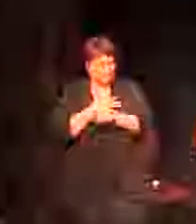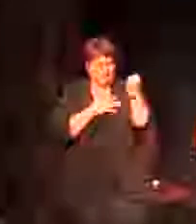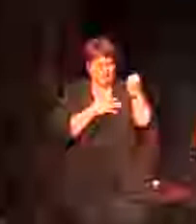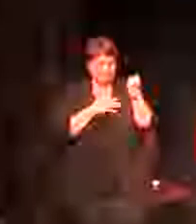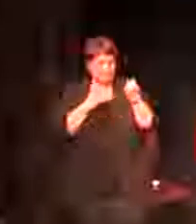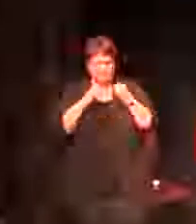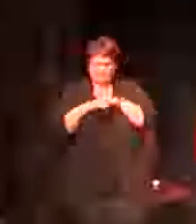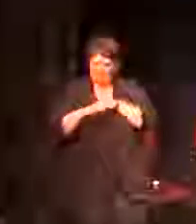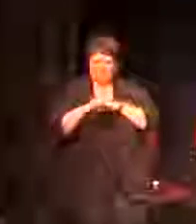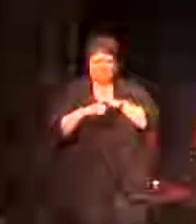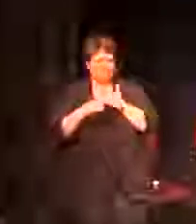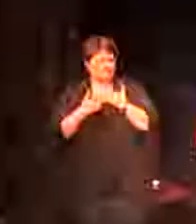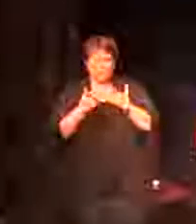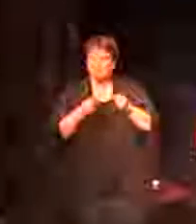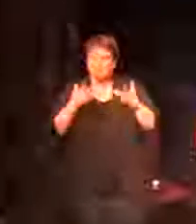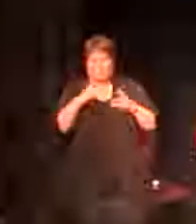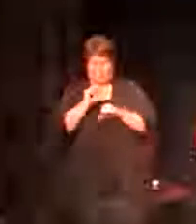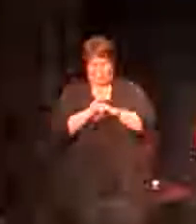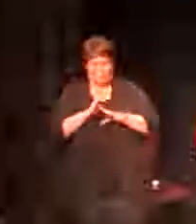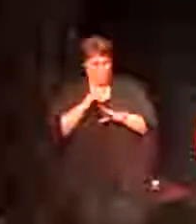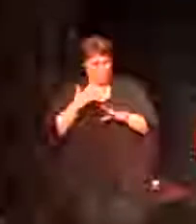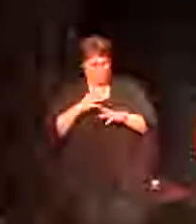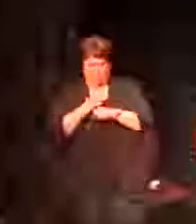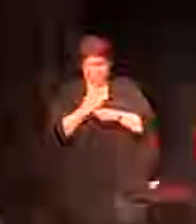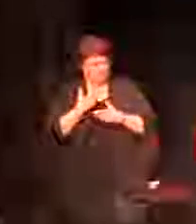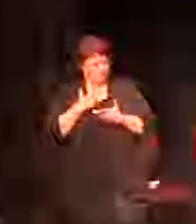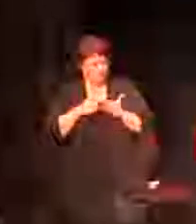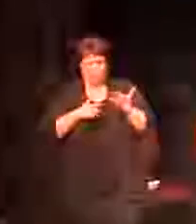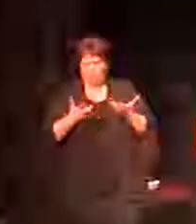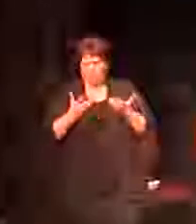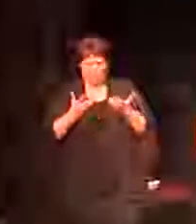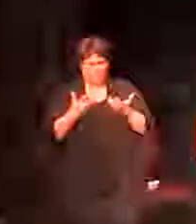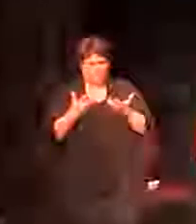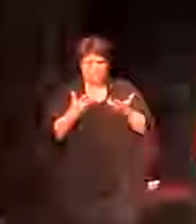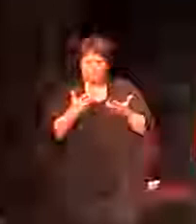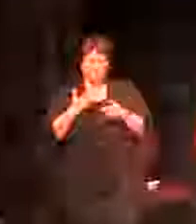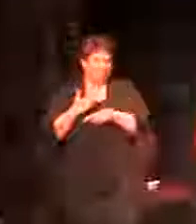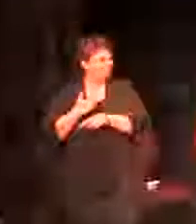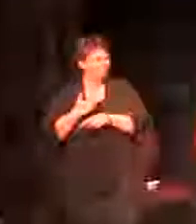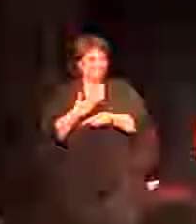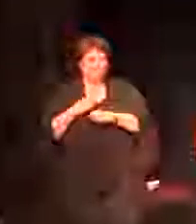of delays for a worker to get what he's entitled to, he or she to get what she's entitled to.